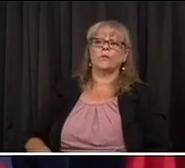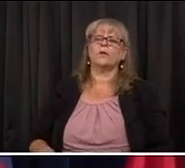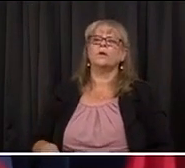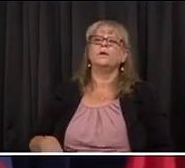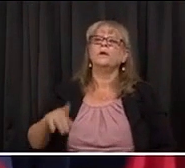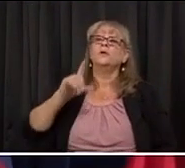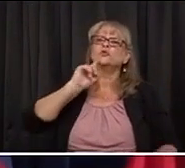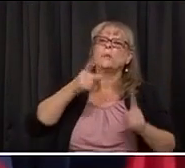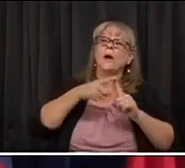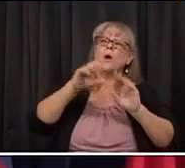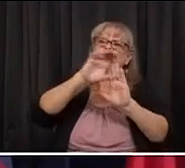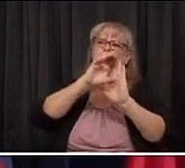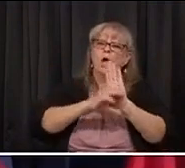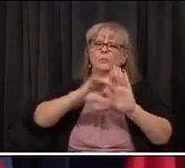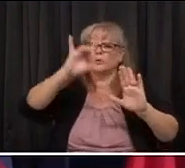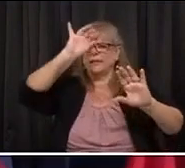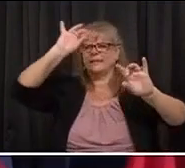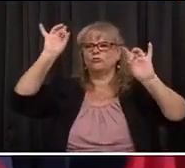line?